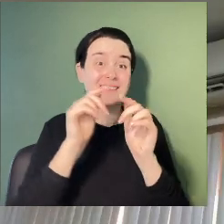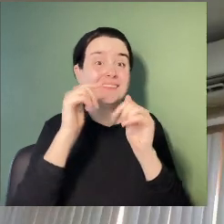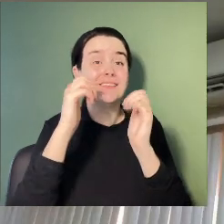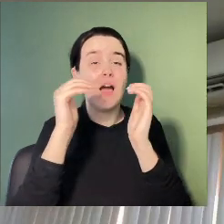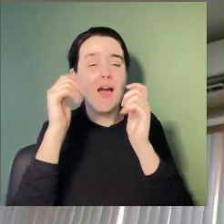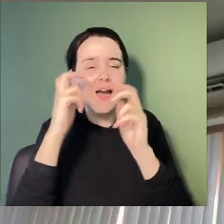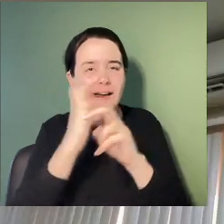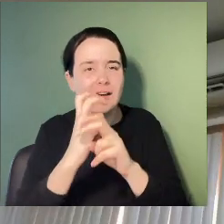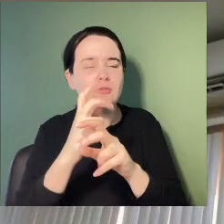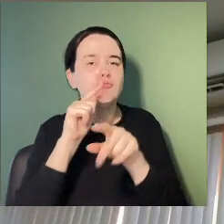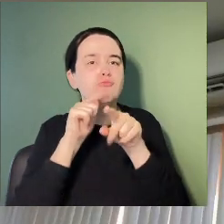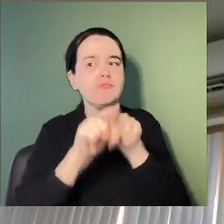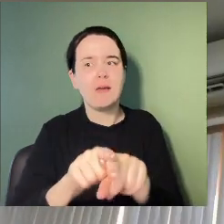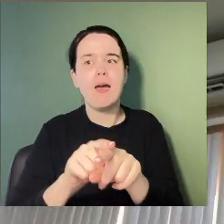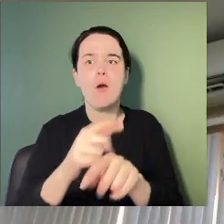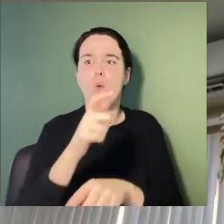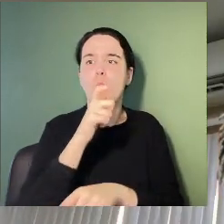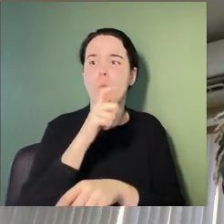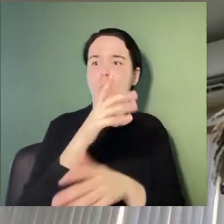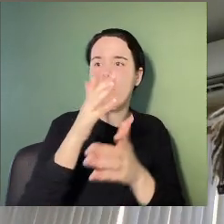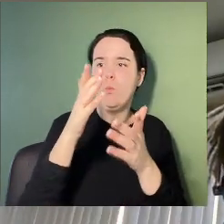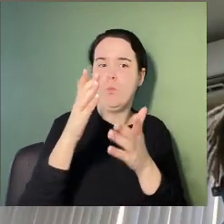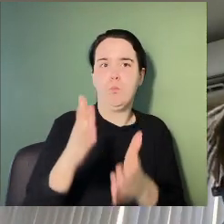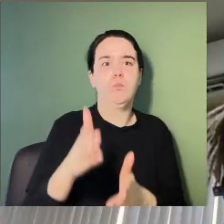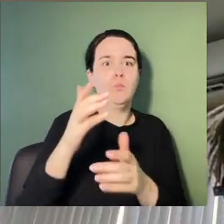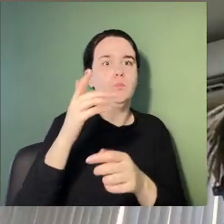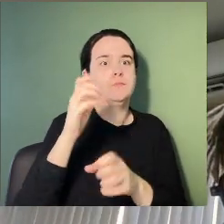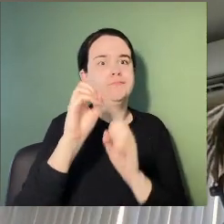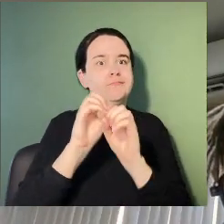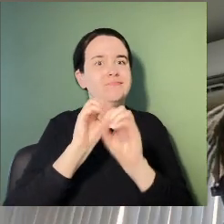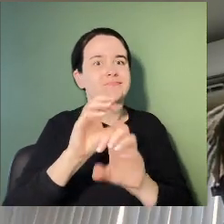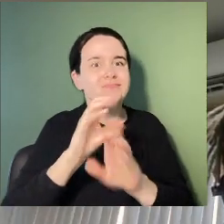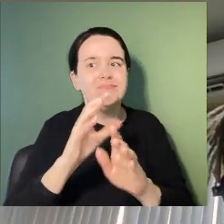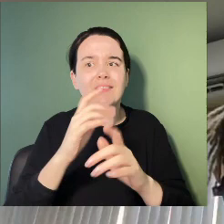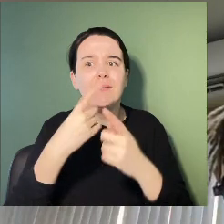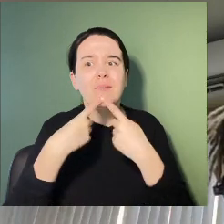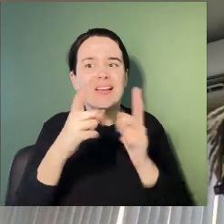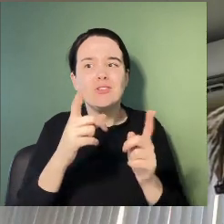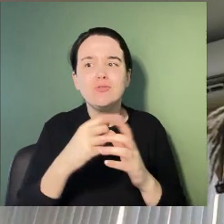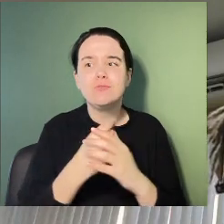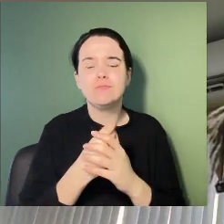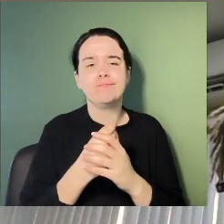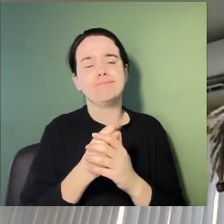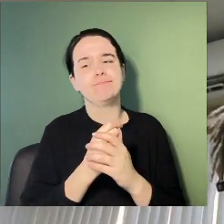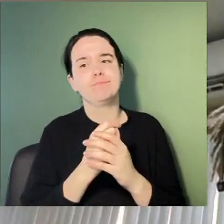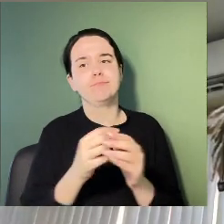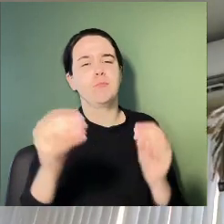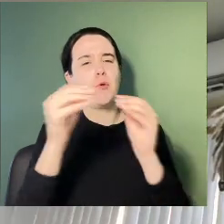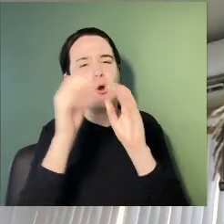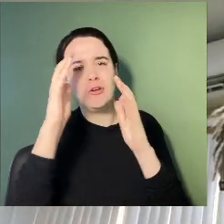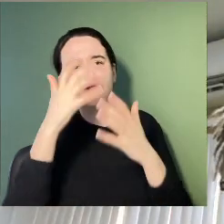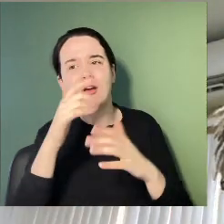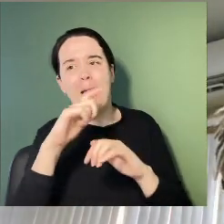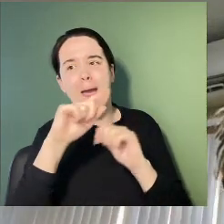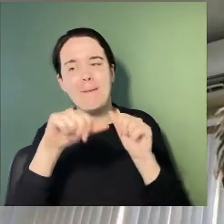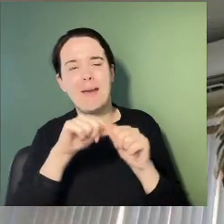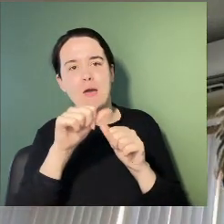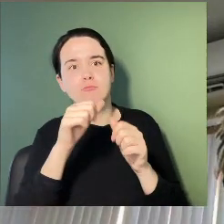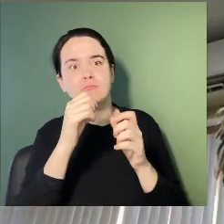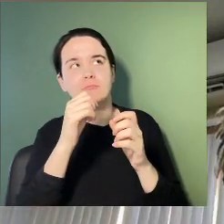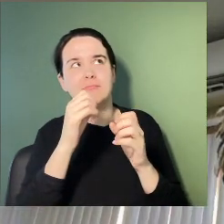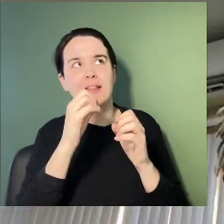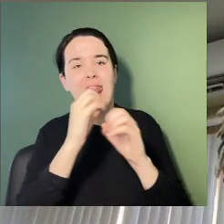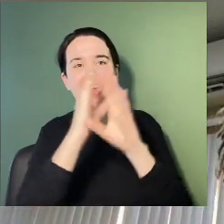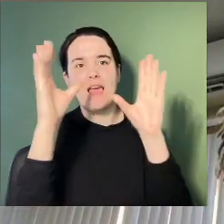not paid. So I would say our concern is much more about just being able to keep it transparent